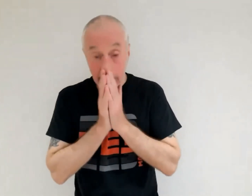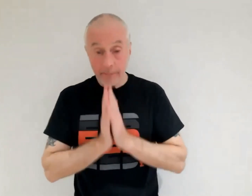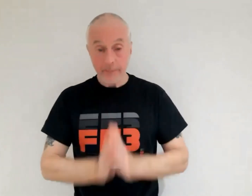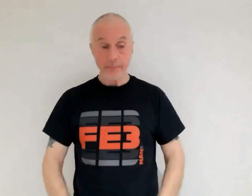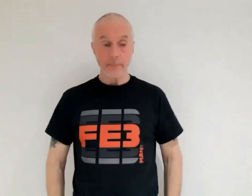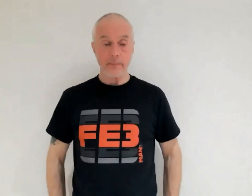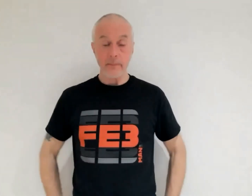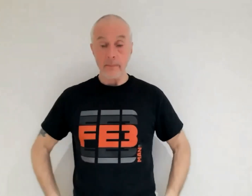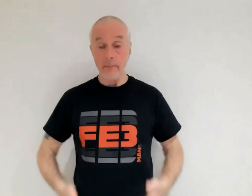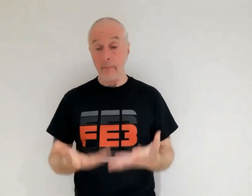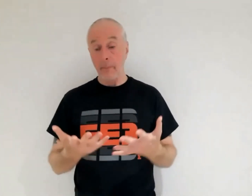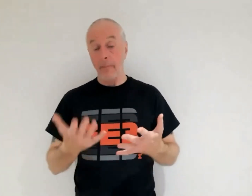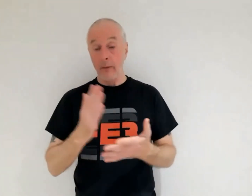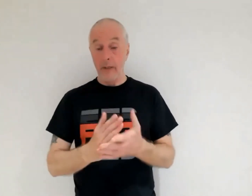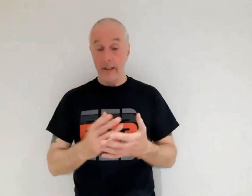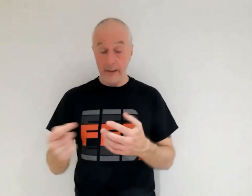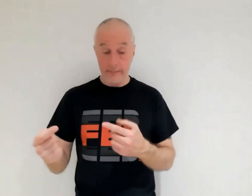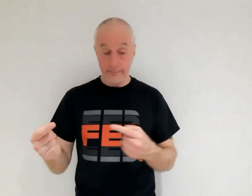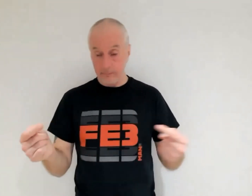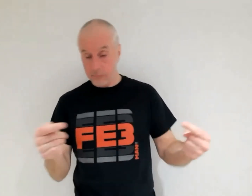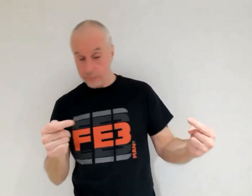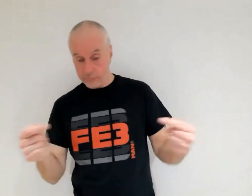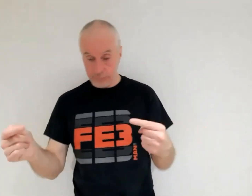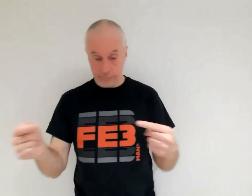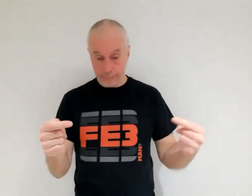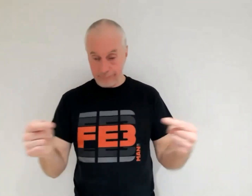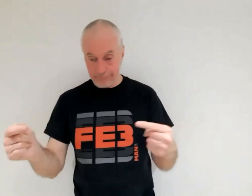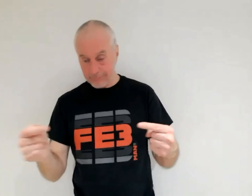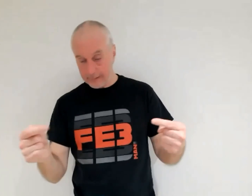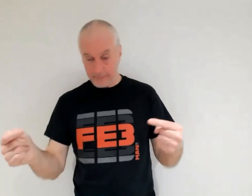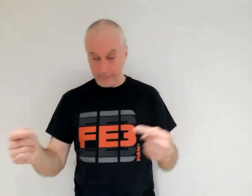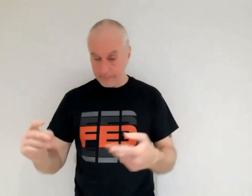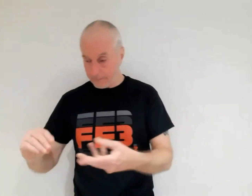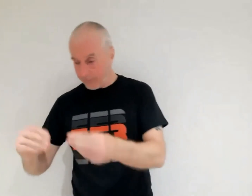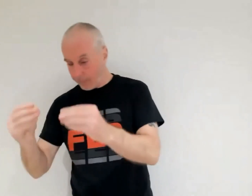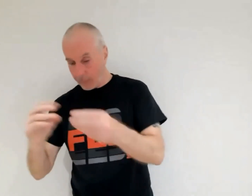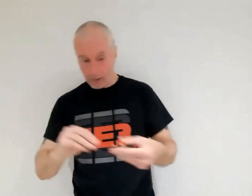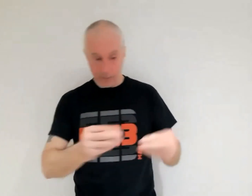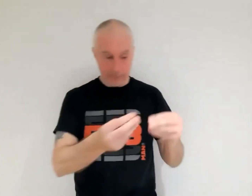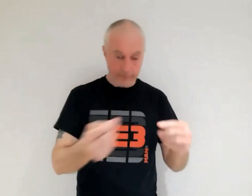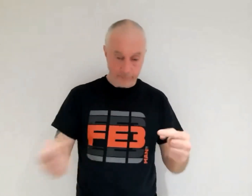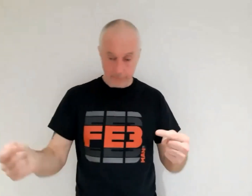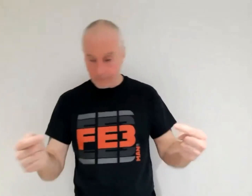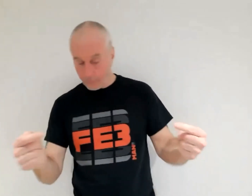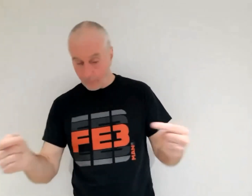them as being competitive. So the problem with saying